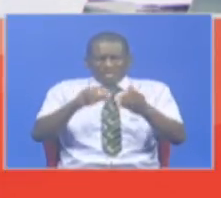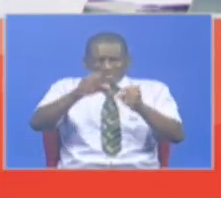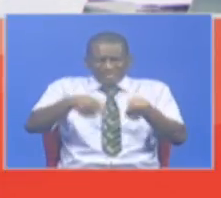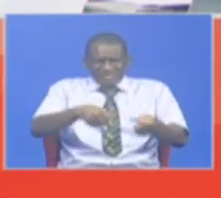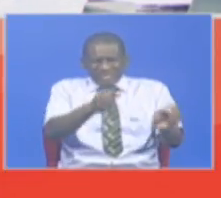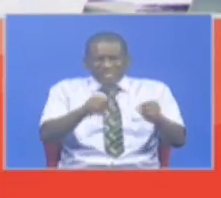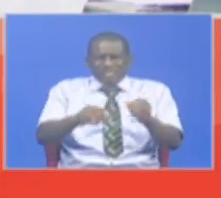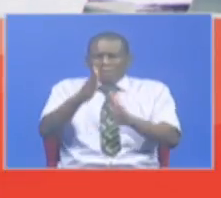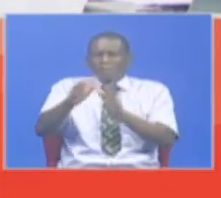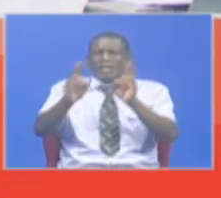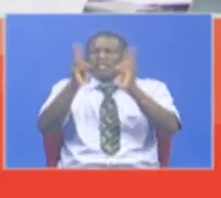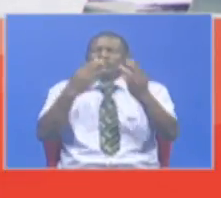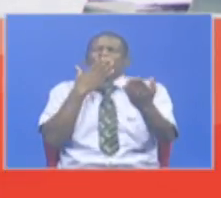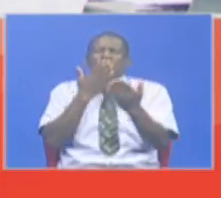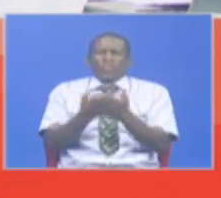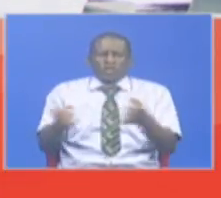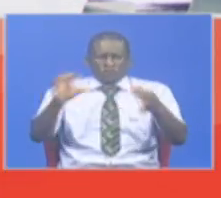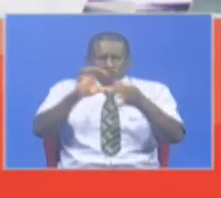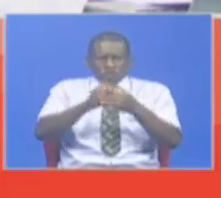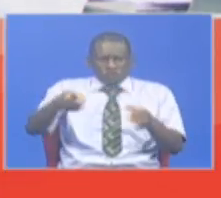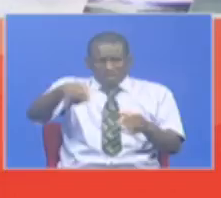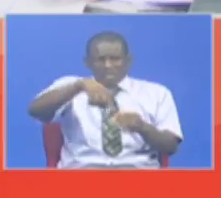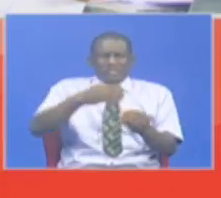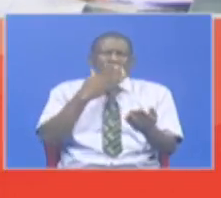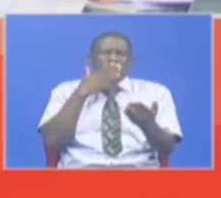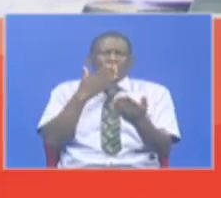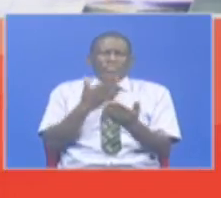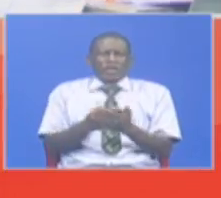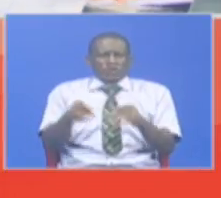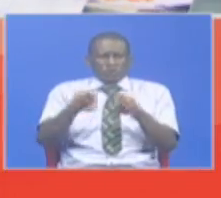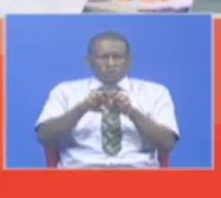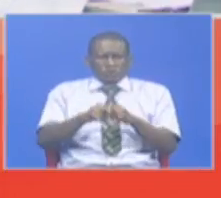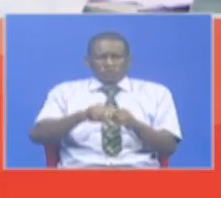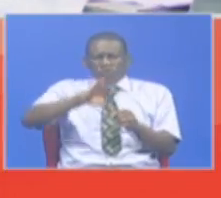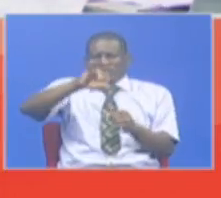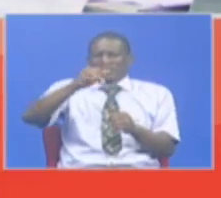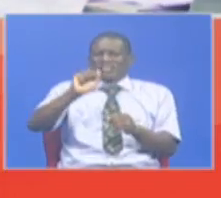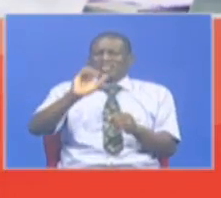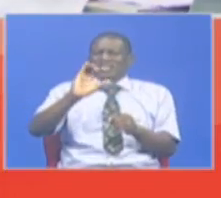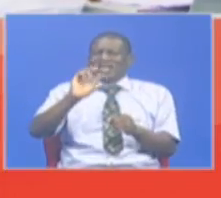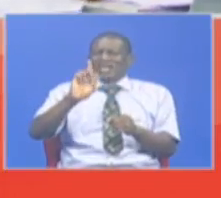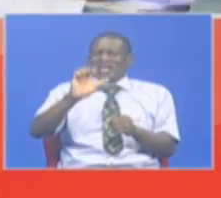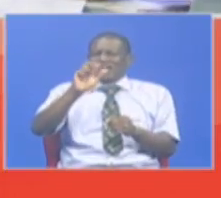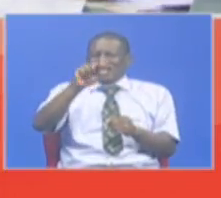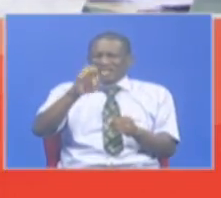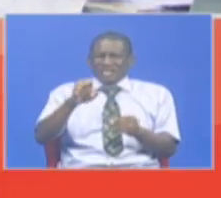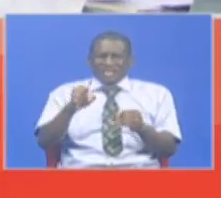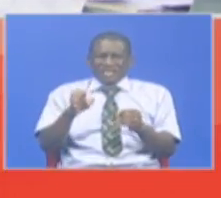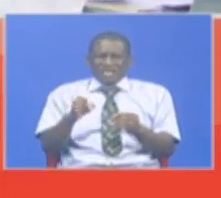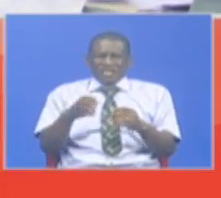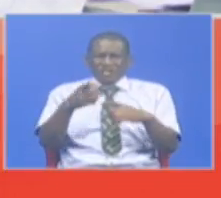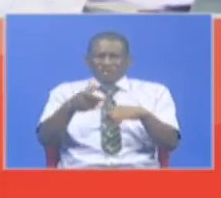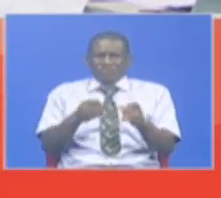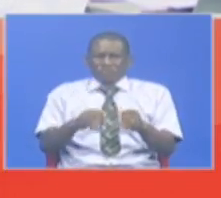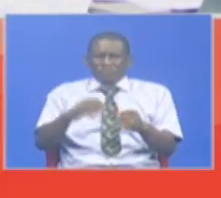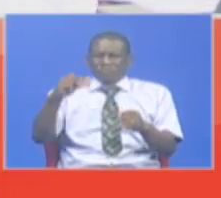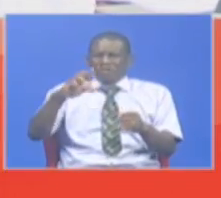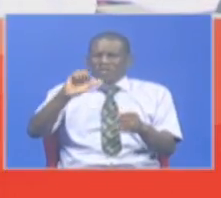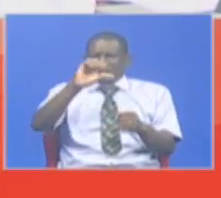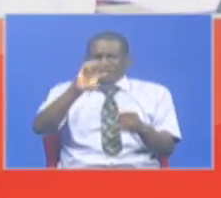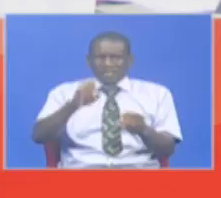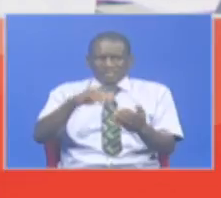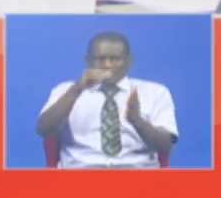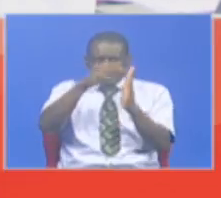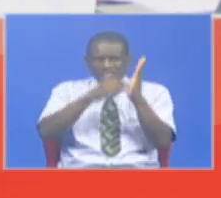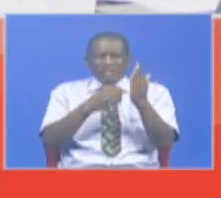International. Thank you for joining us. I want to thank you as well, Jacqueline. And Jacqueline from Grace Agenda, thank you for